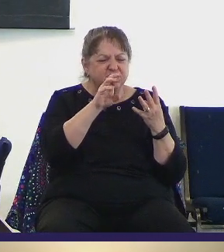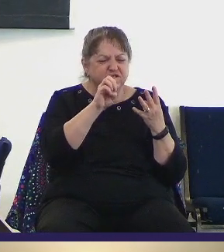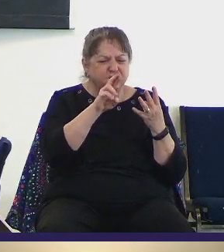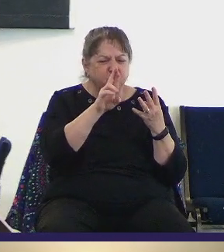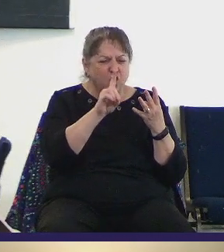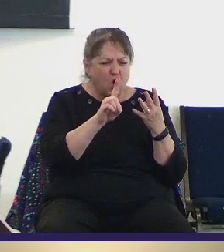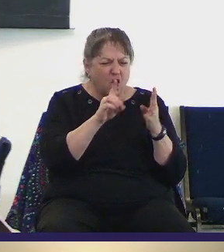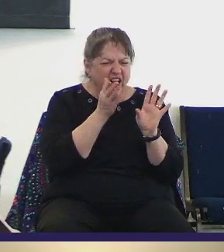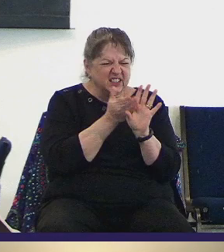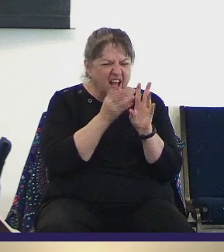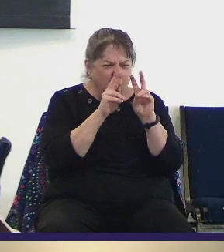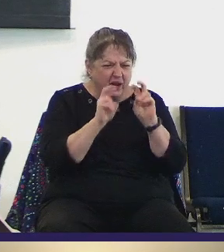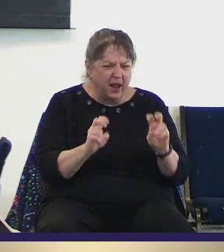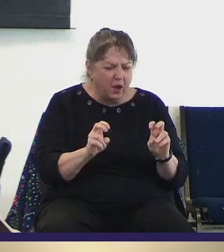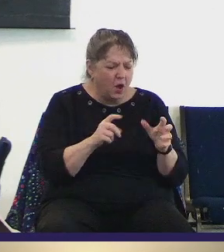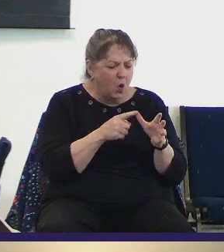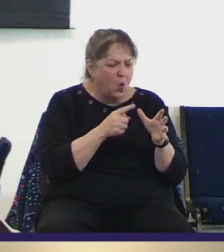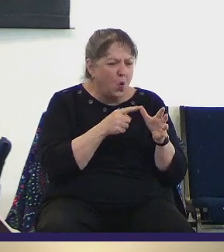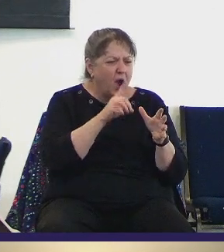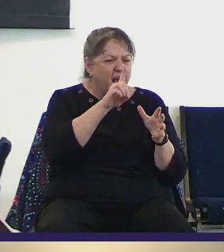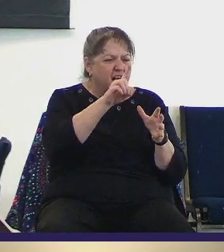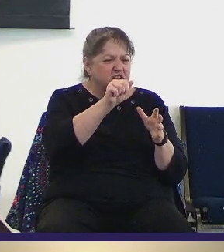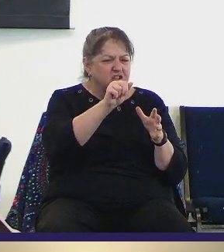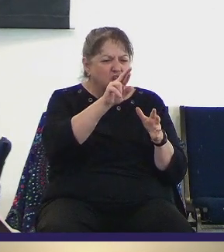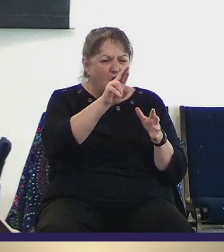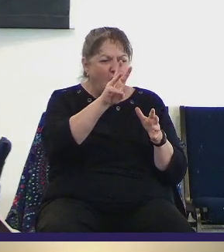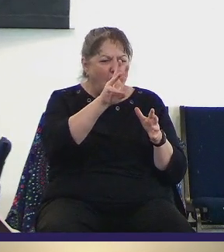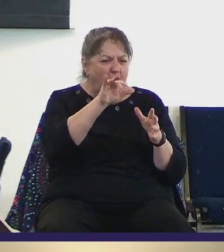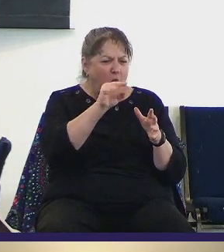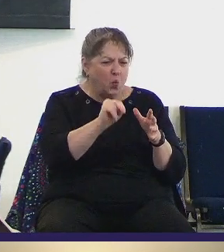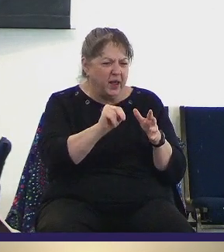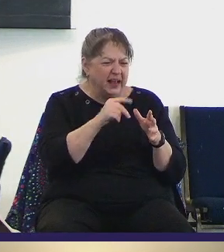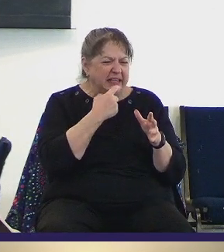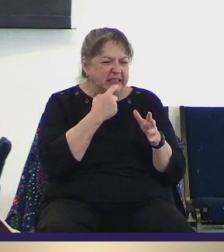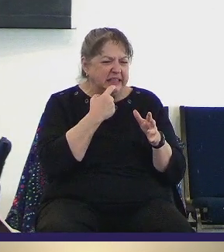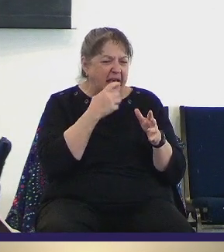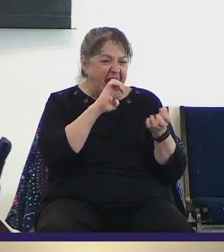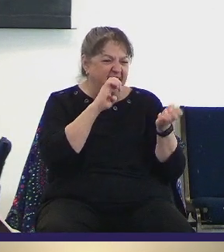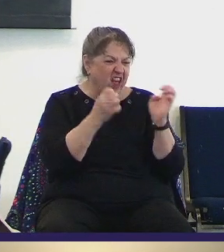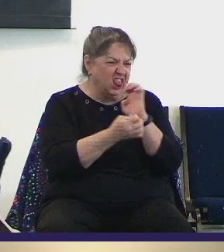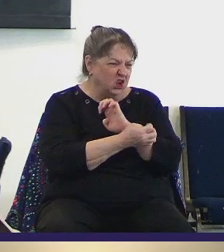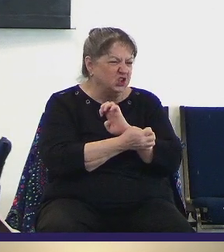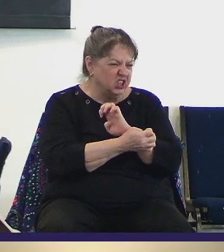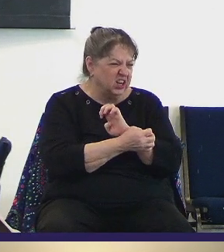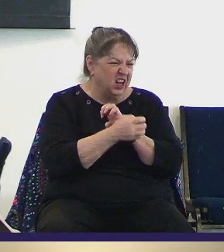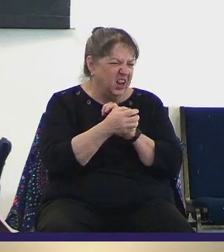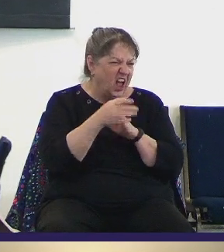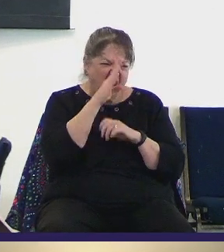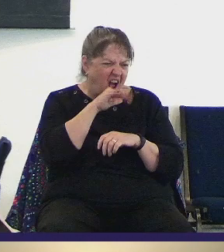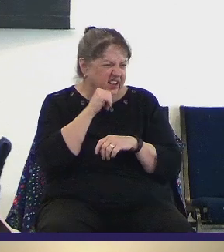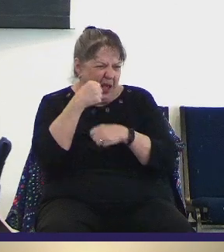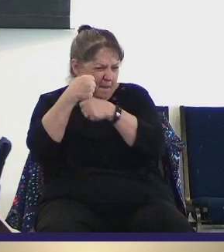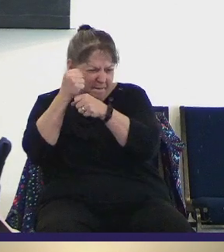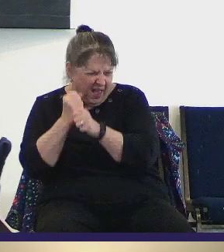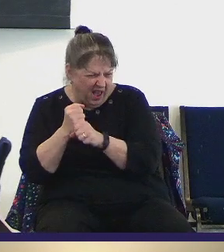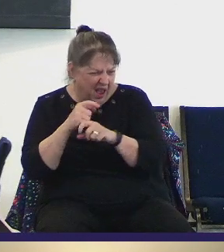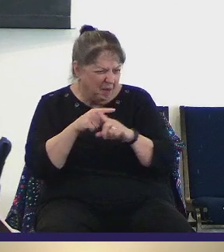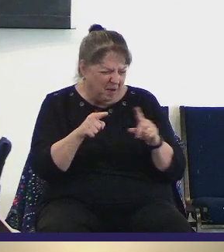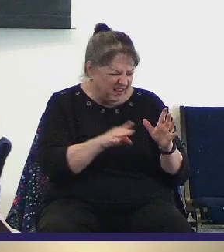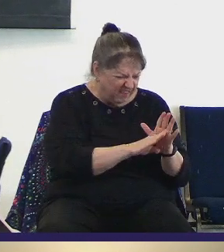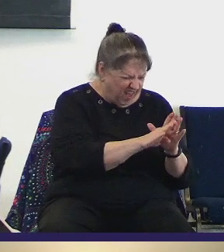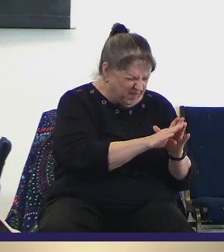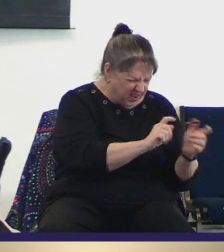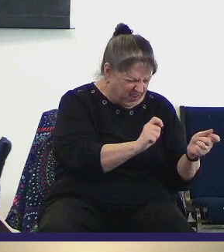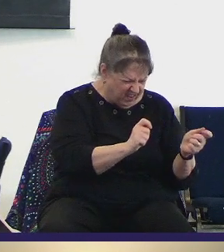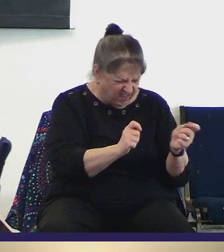teachings of Charles Darwin, right, the one who came up with the whole idea of evolution, you know, just following and teaching. Or how about the